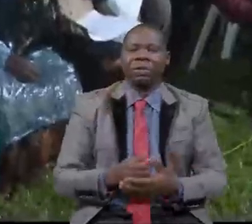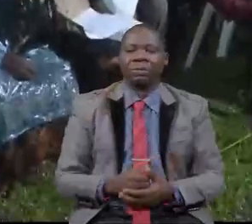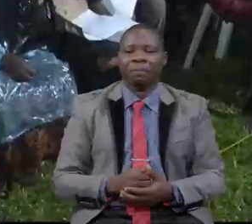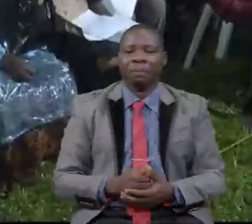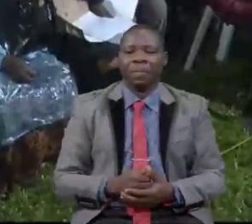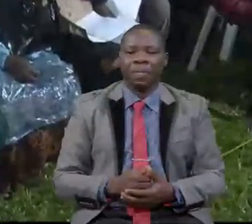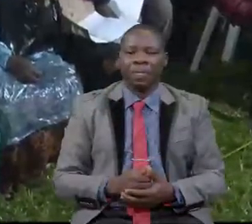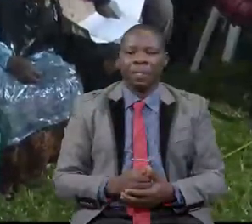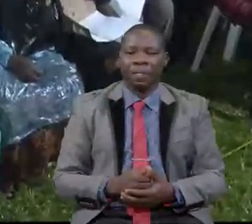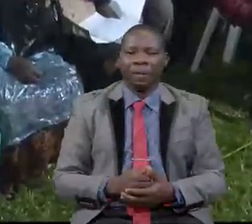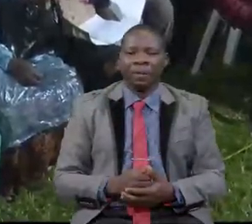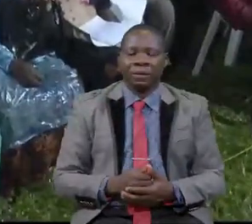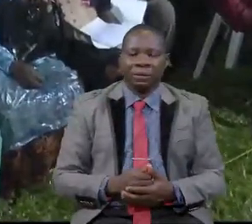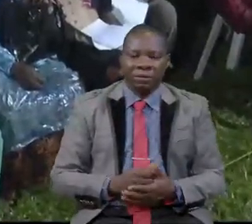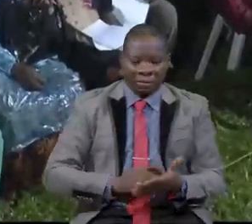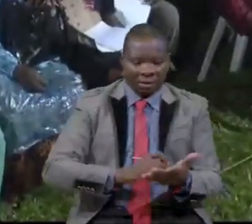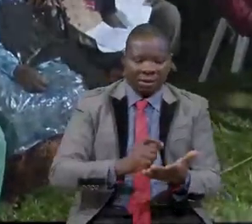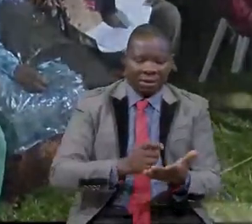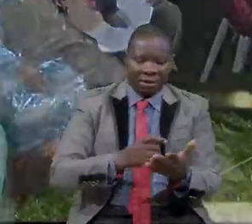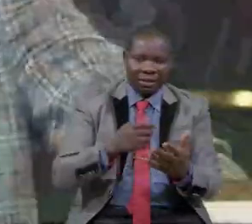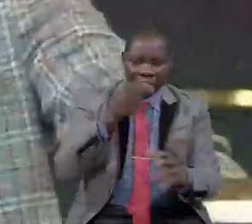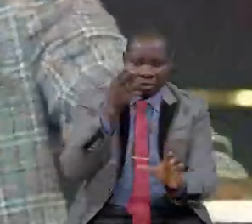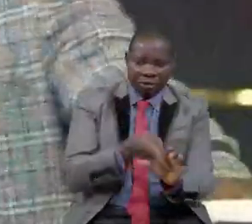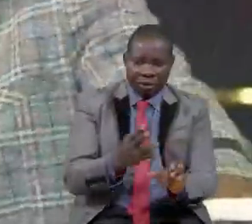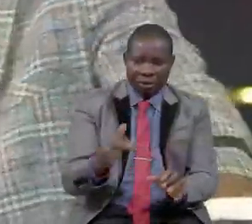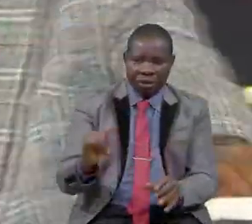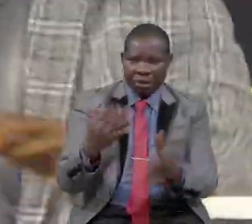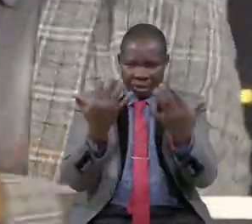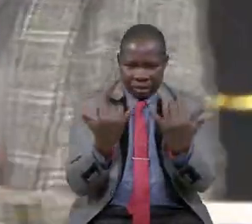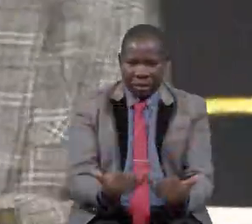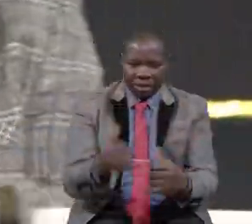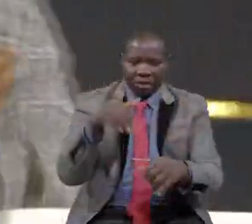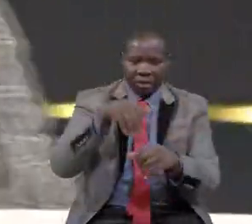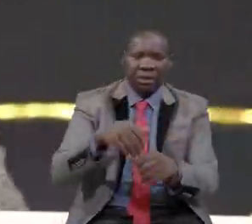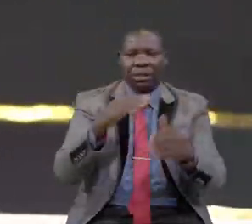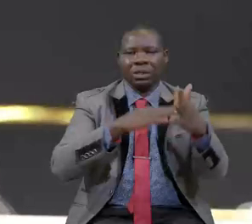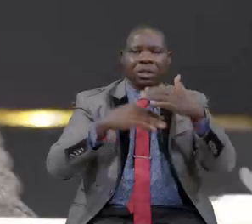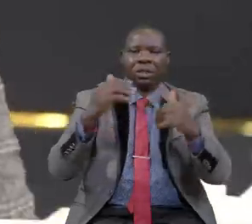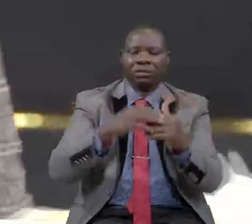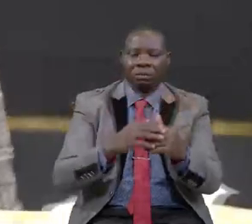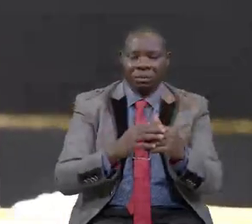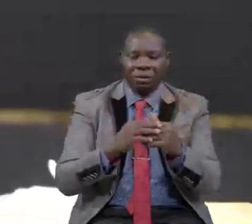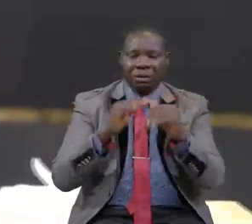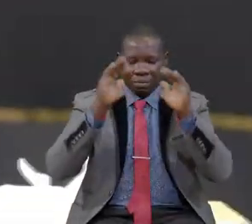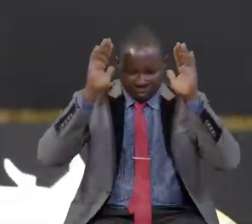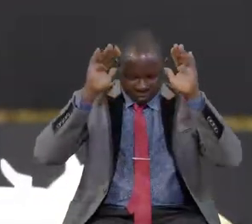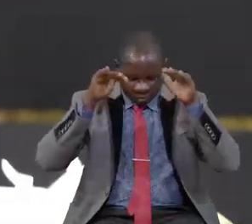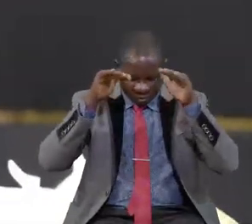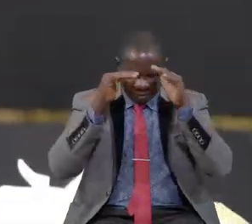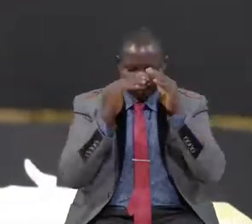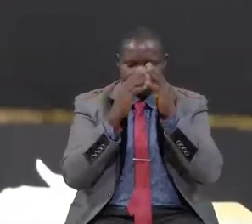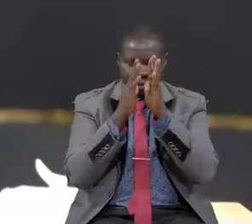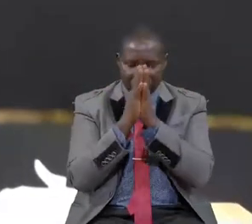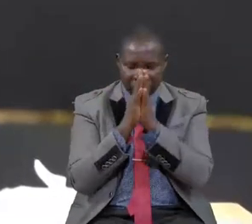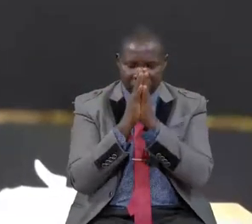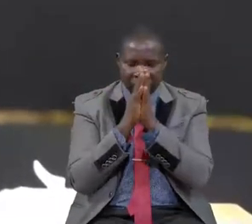Enlistment now in heaven. Heads bowed and eyes